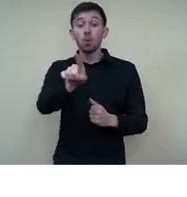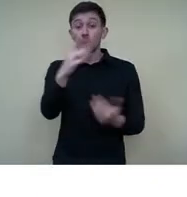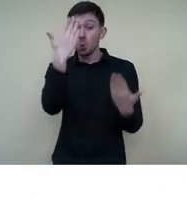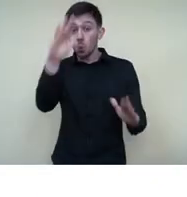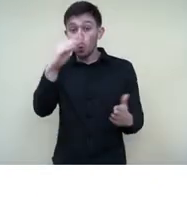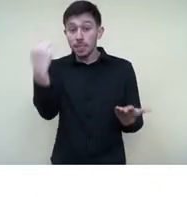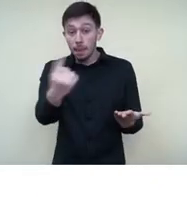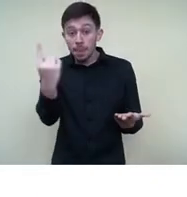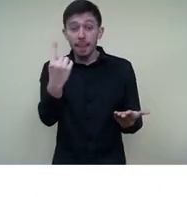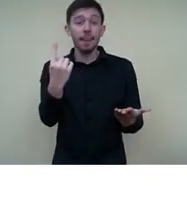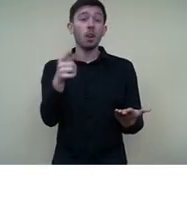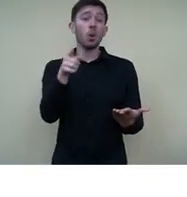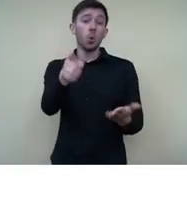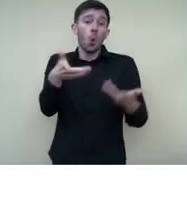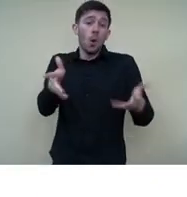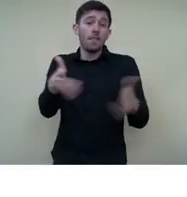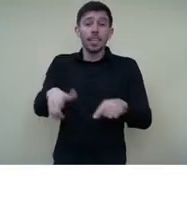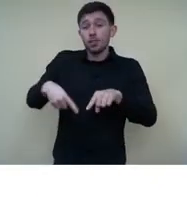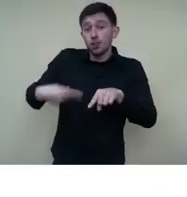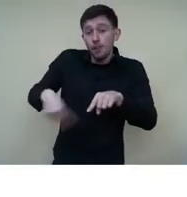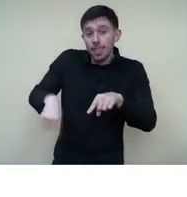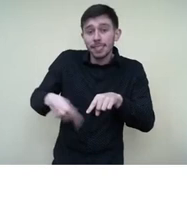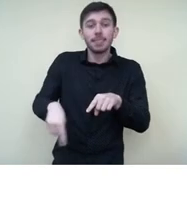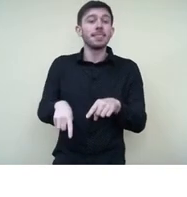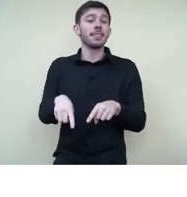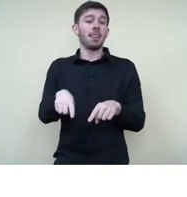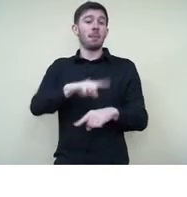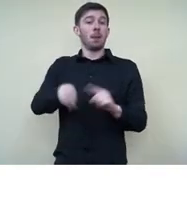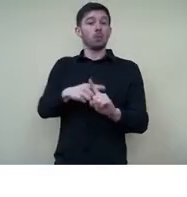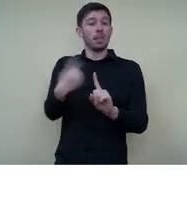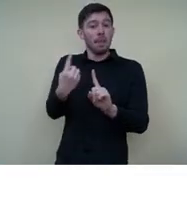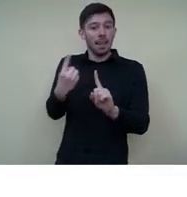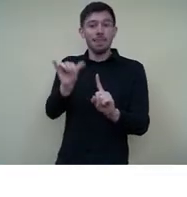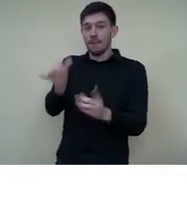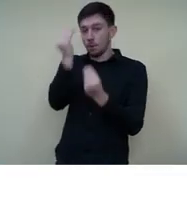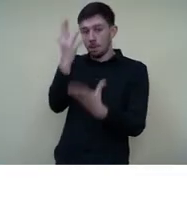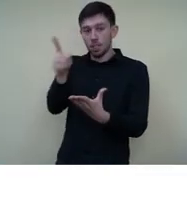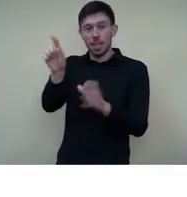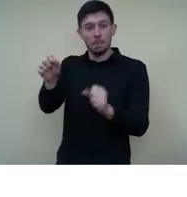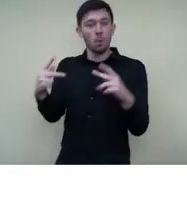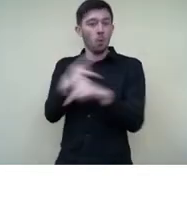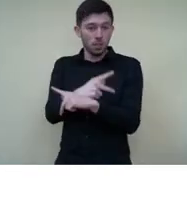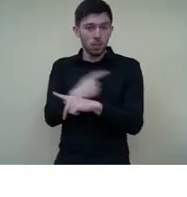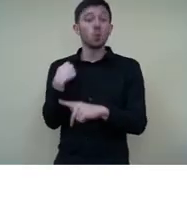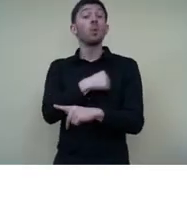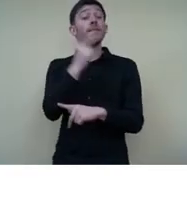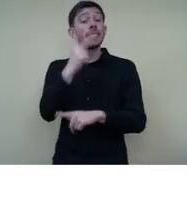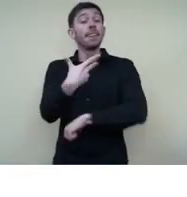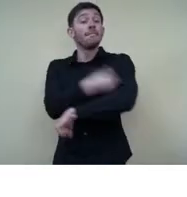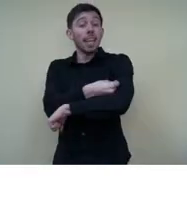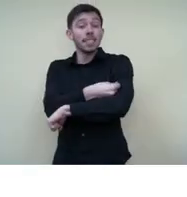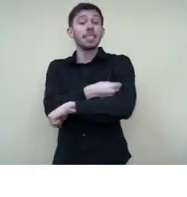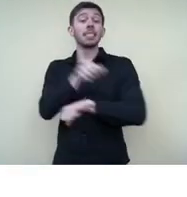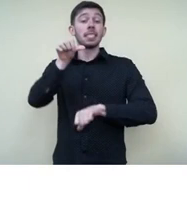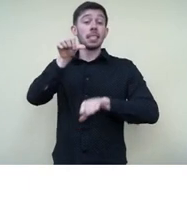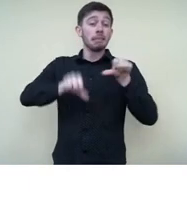don't know better, or you're already kind of nervous about things, disinformation can be much worse. And we've actually seen vaccine hesitancy grow,